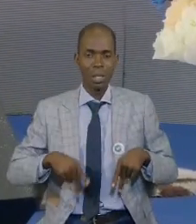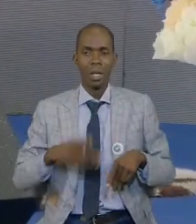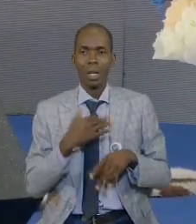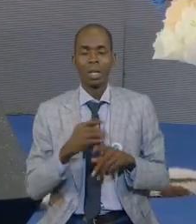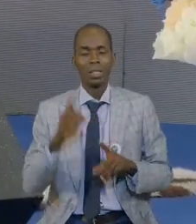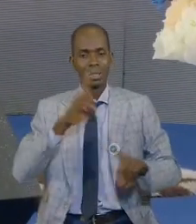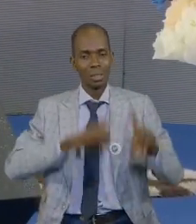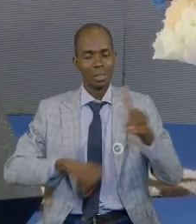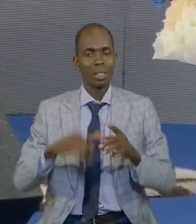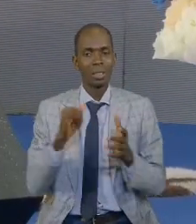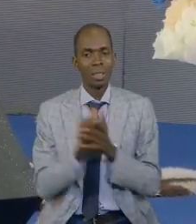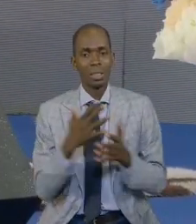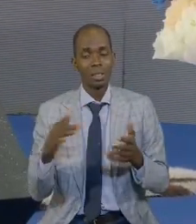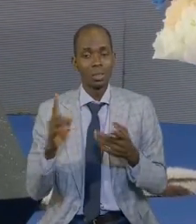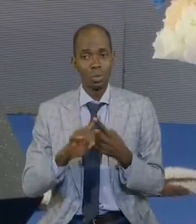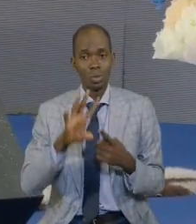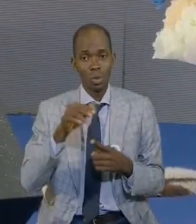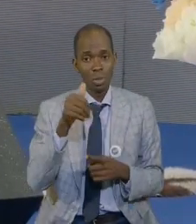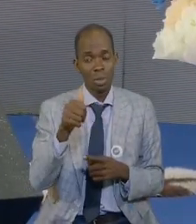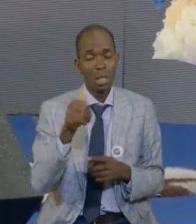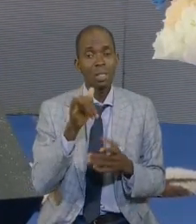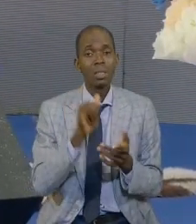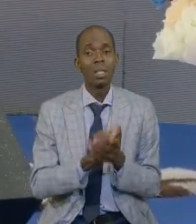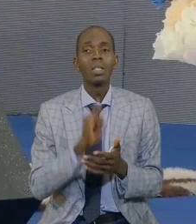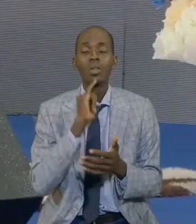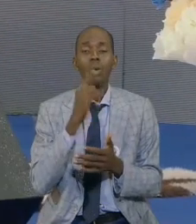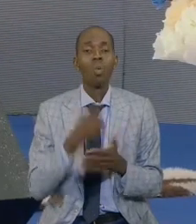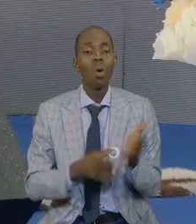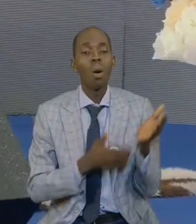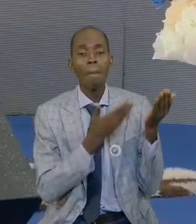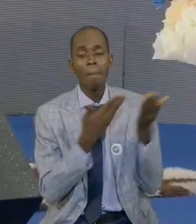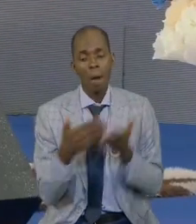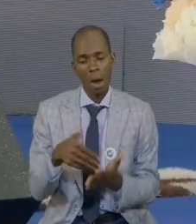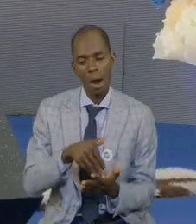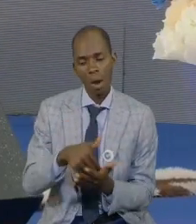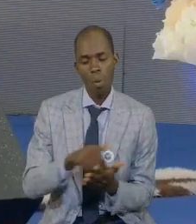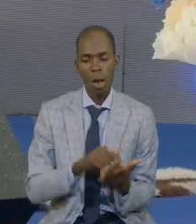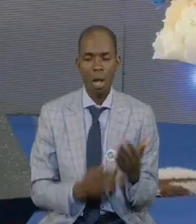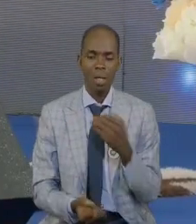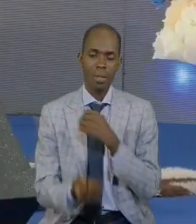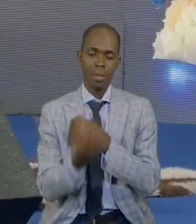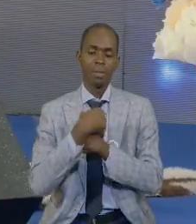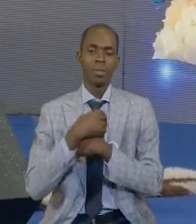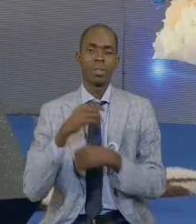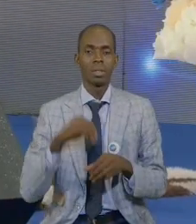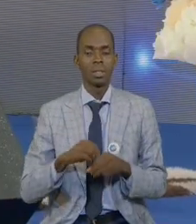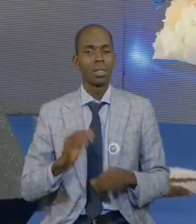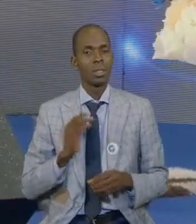that is what brings weakness and defeat in our lives